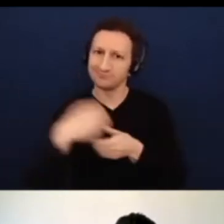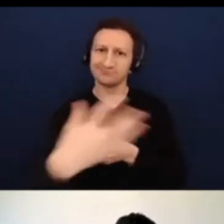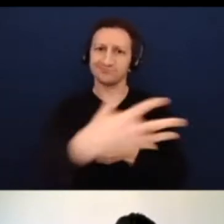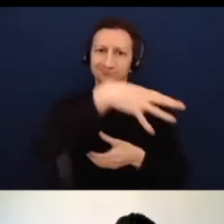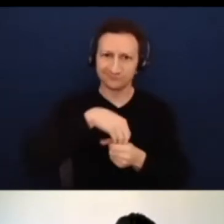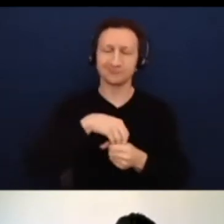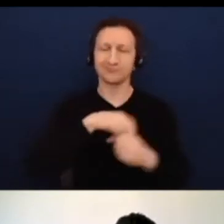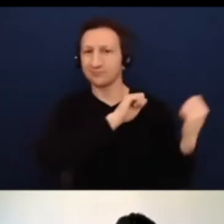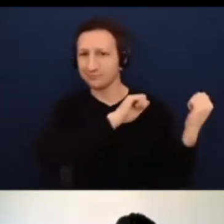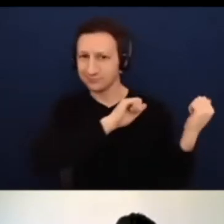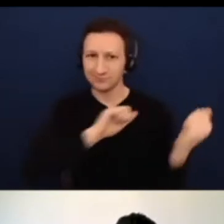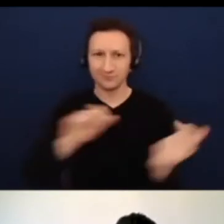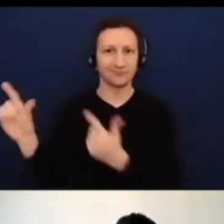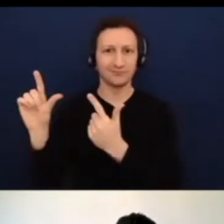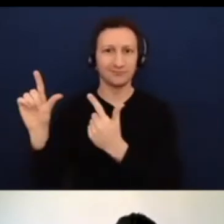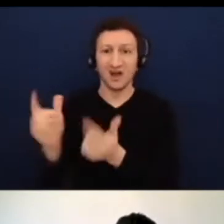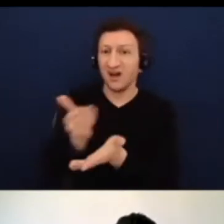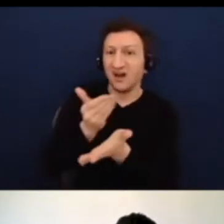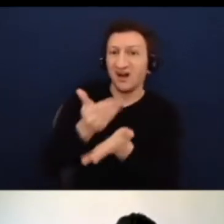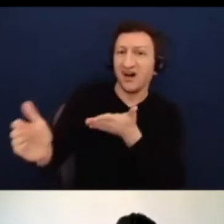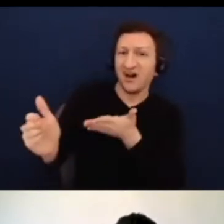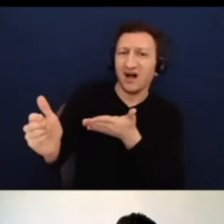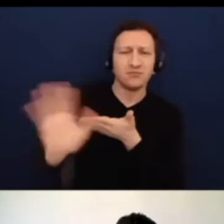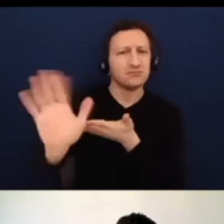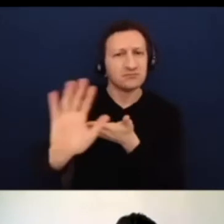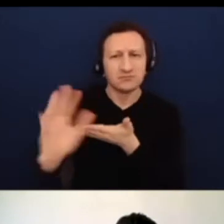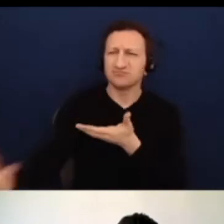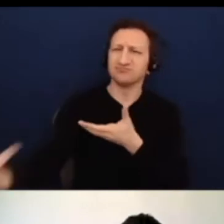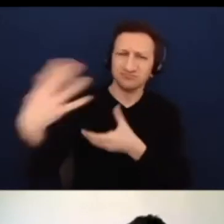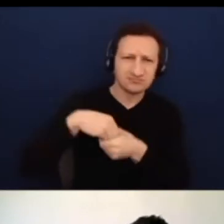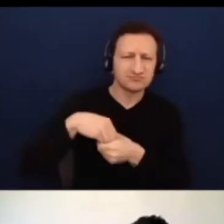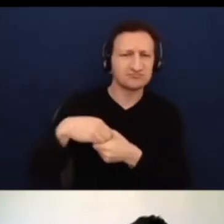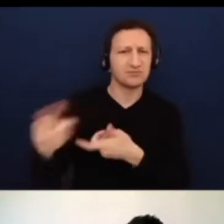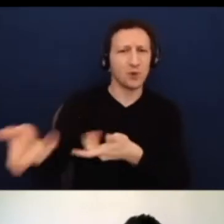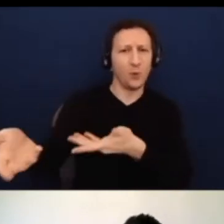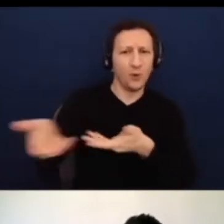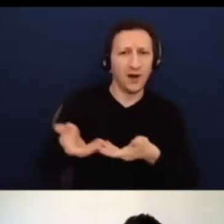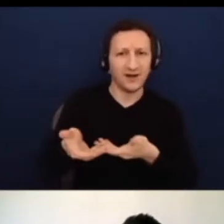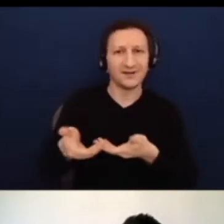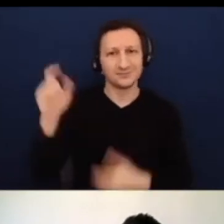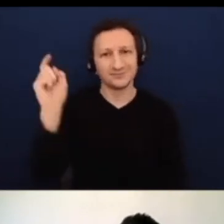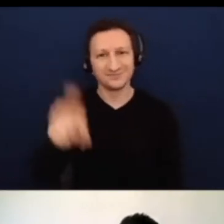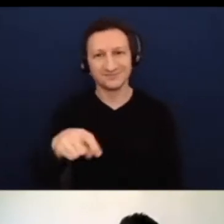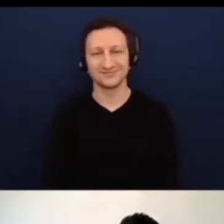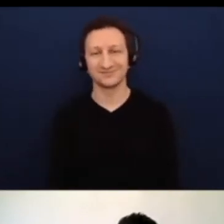any community the opportunity to participate as an audience member.